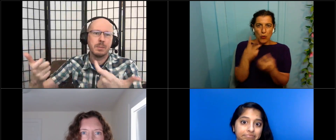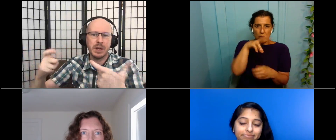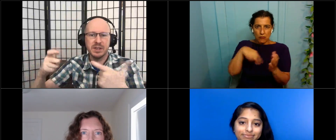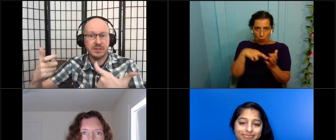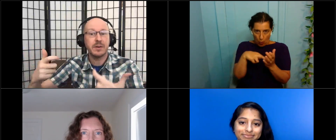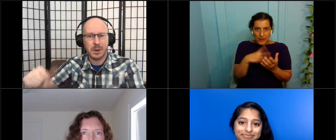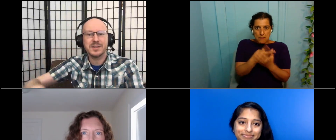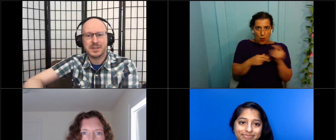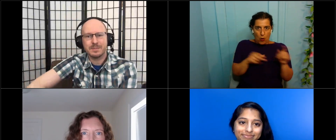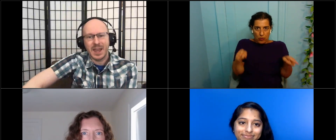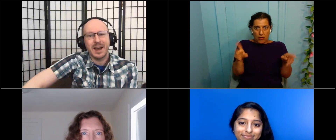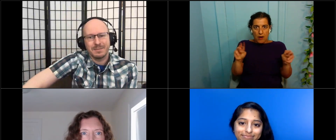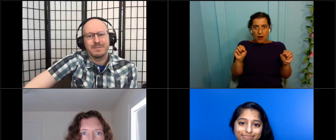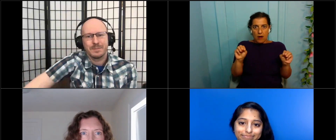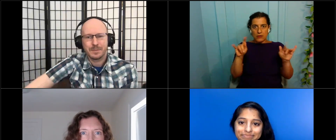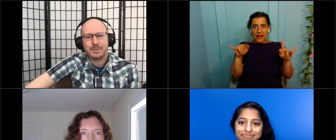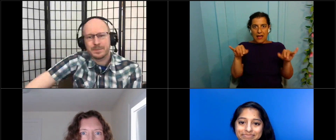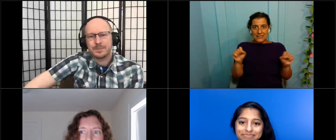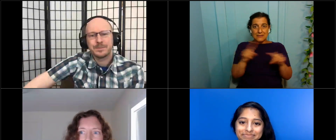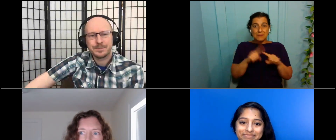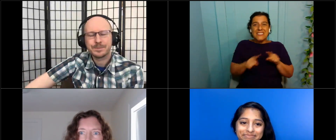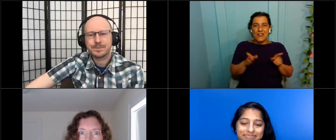modalities, but in different ways. Yeah.